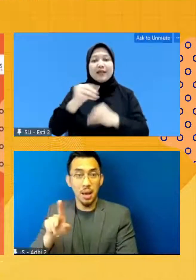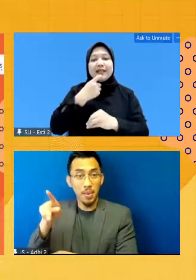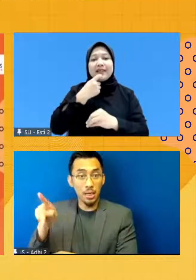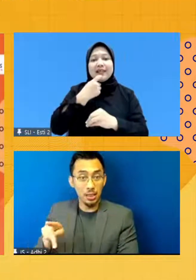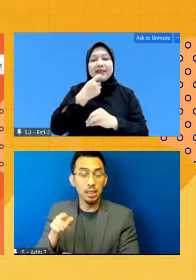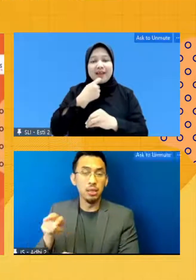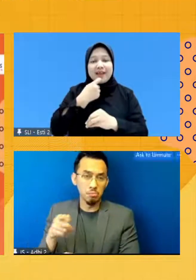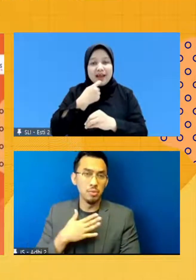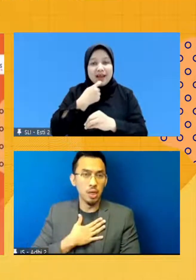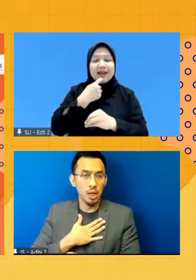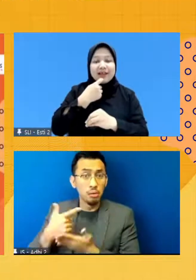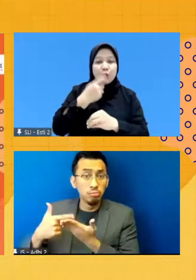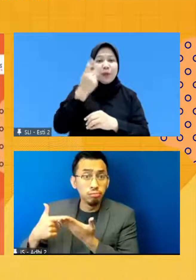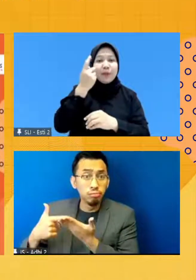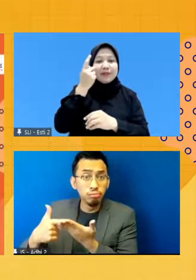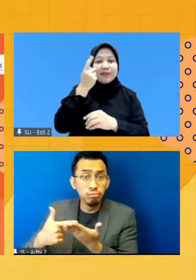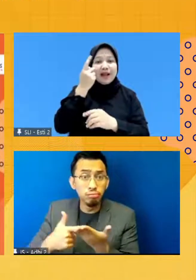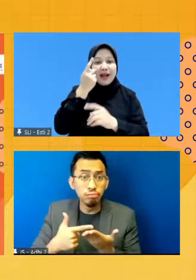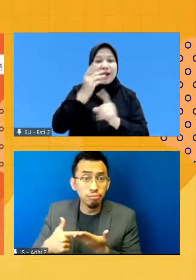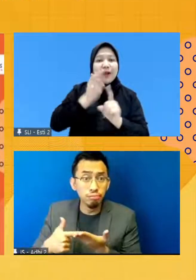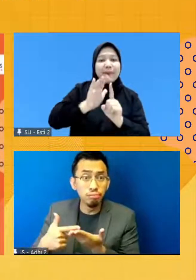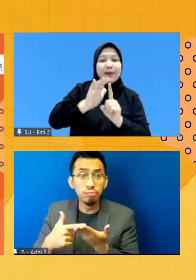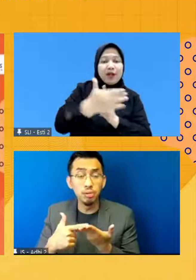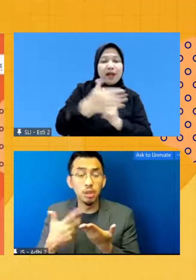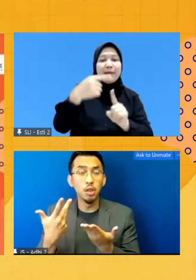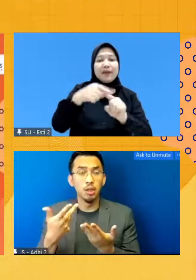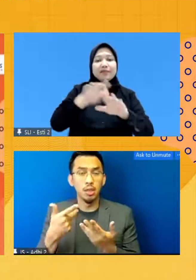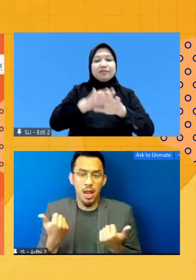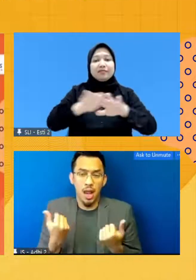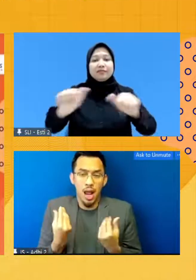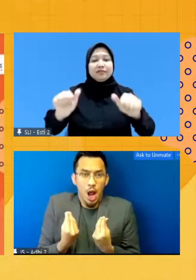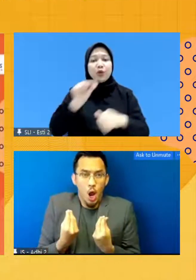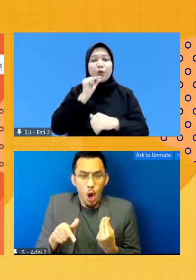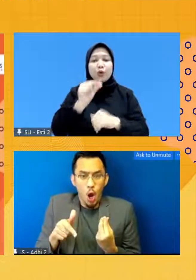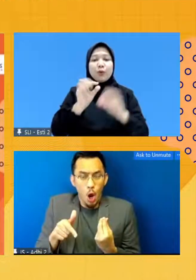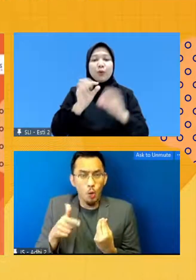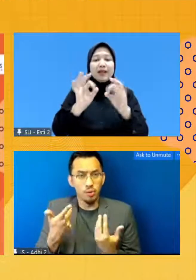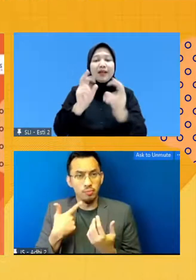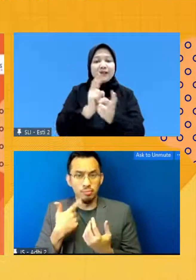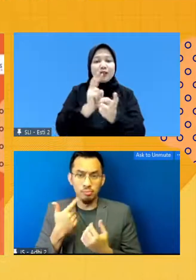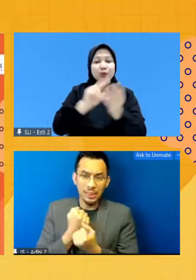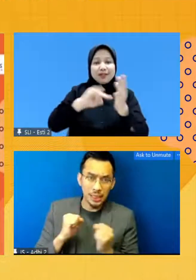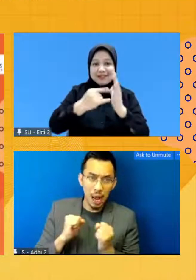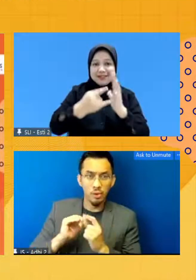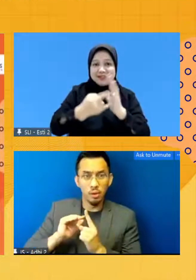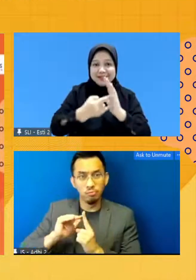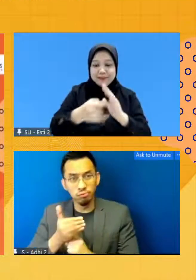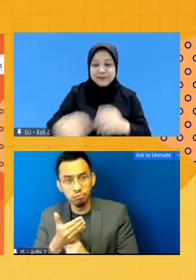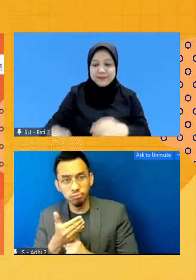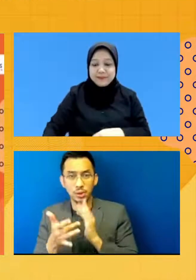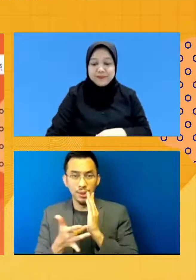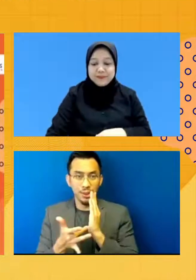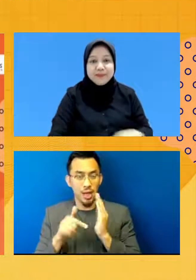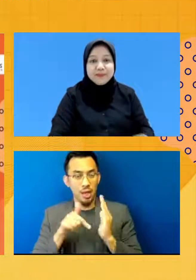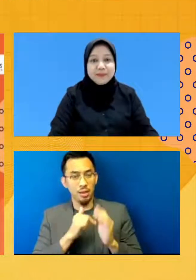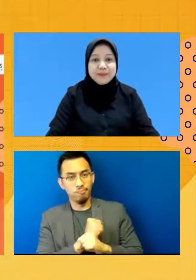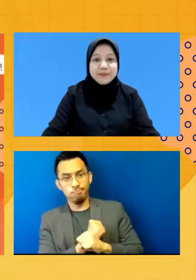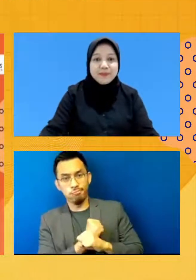appropriate well-being principles to digital platforms. Mr. Ram Duli, over to you.